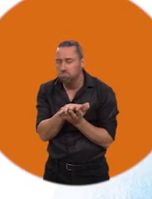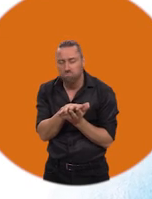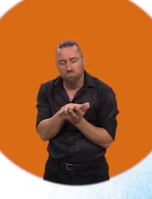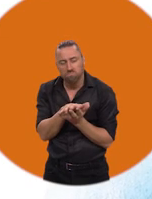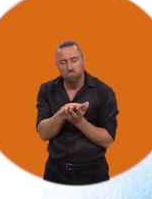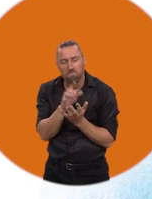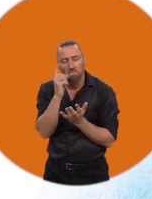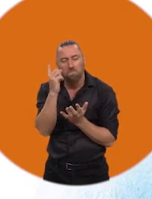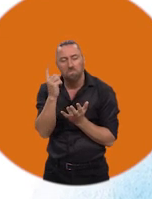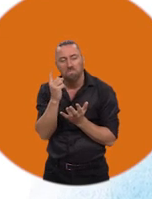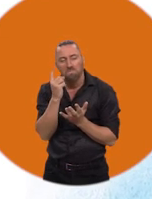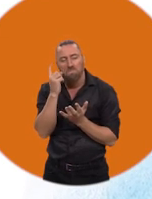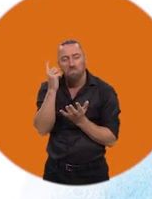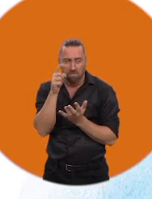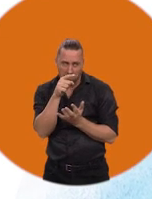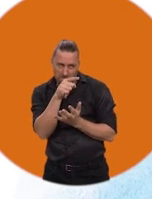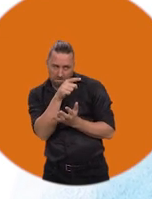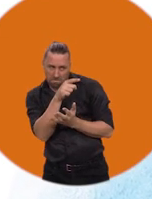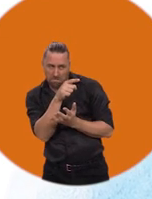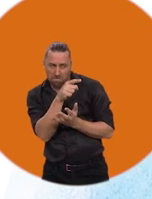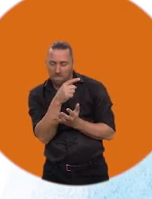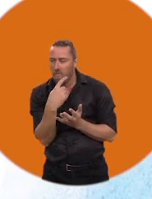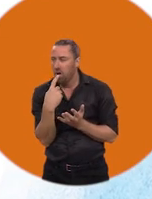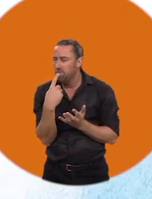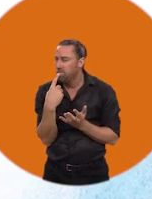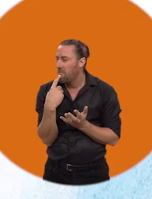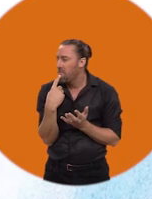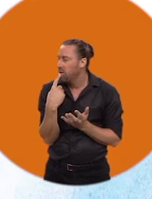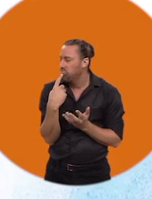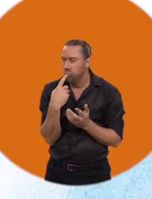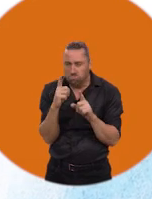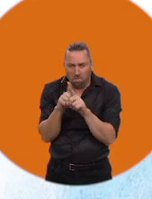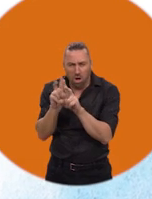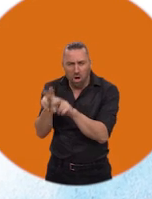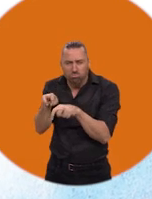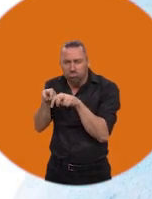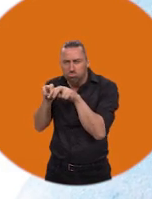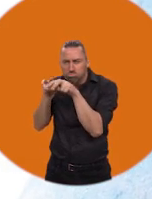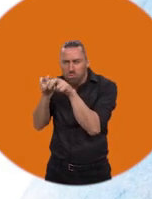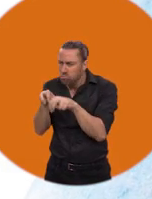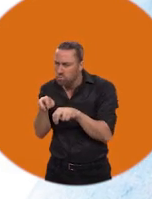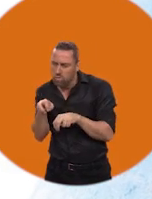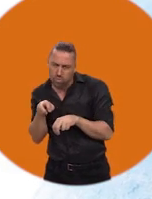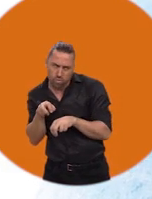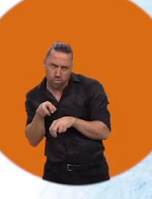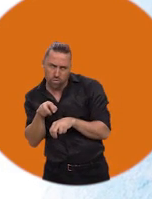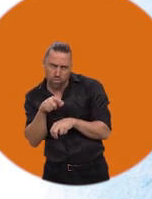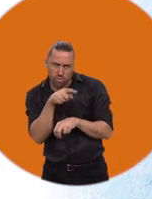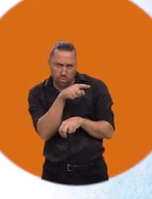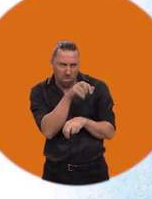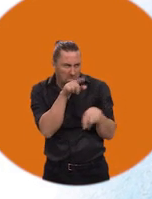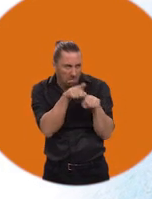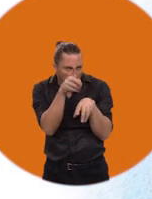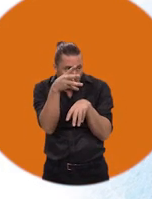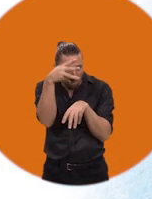thinking, I wonder, I do, if Funky Chook tastes like grey kangaroo, or would he be more like a